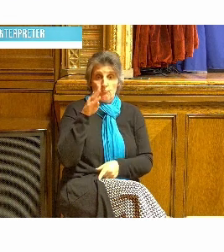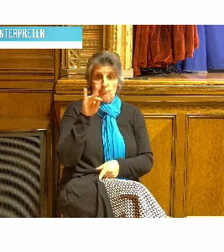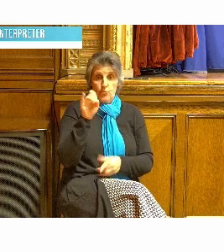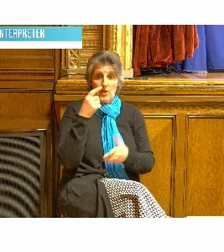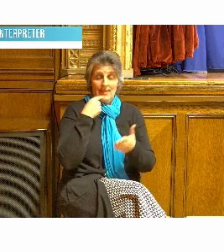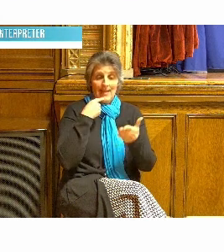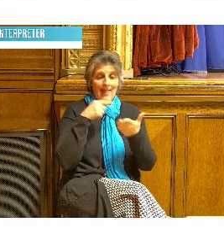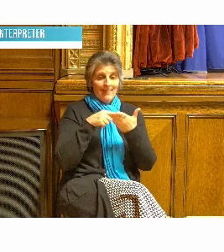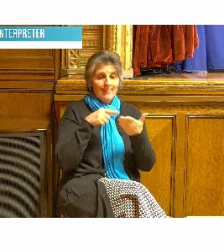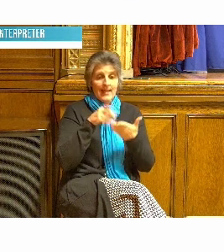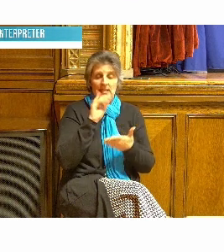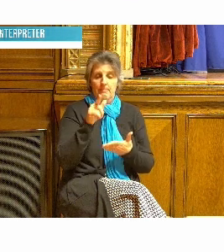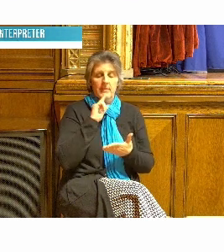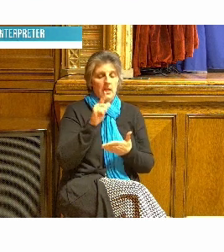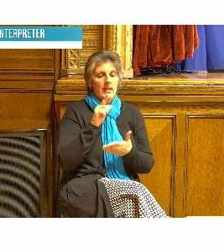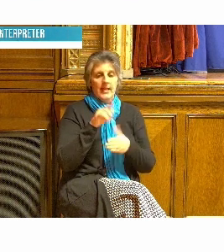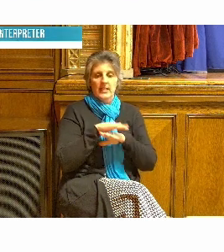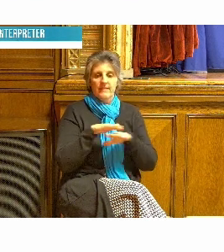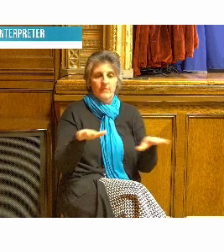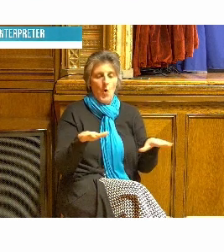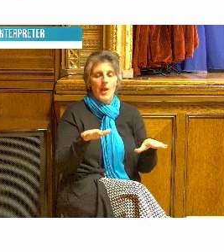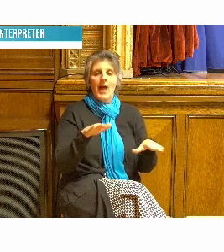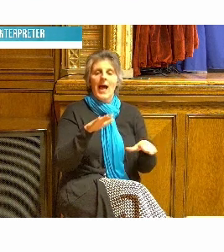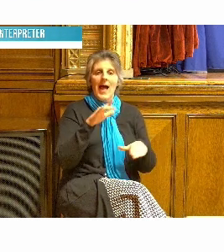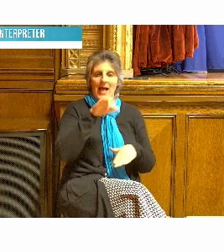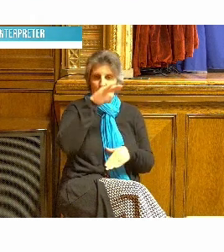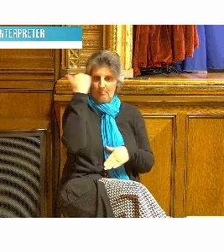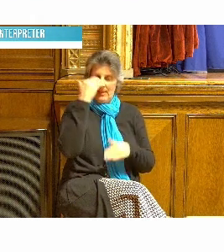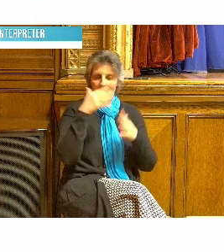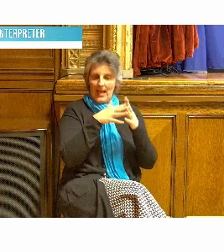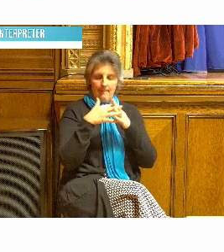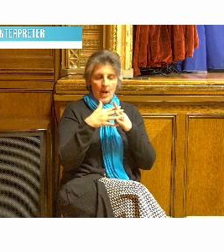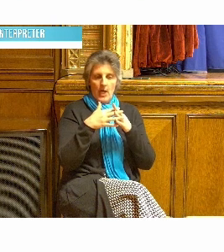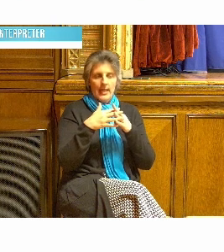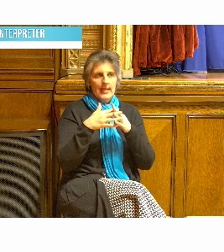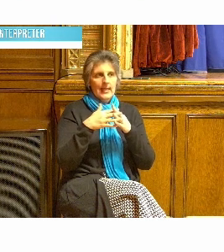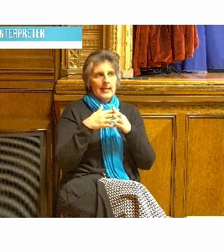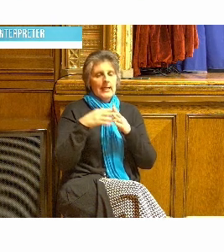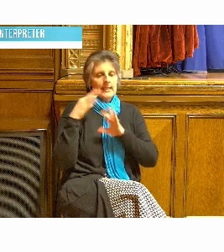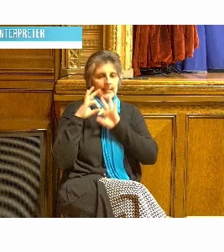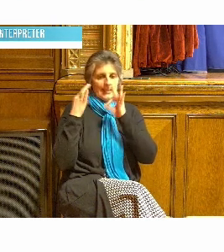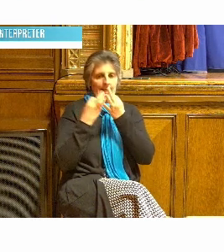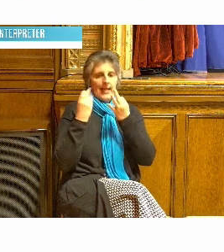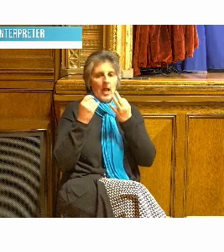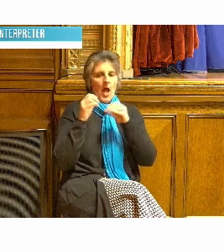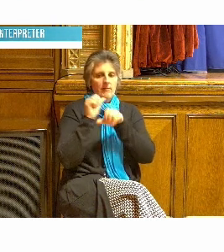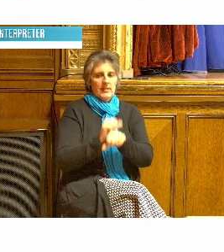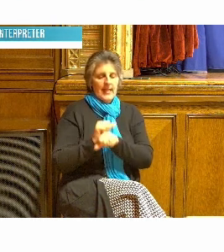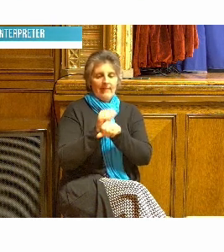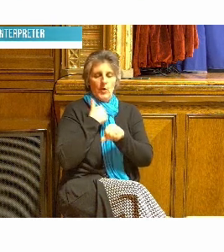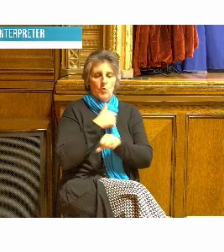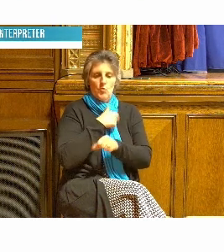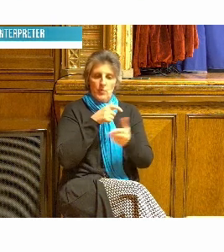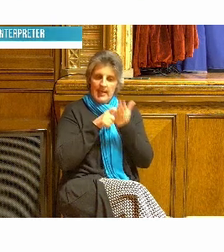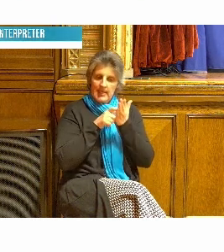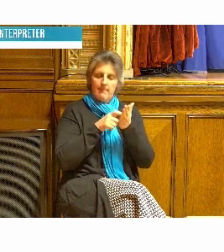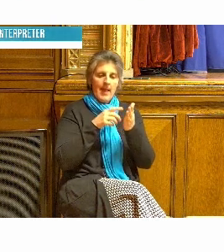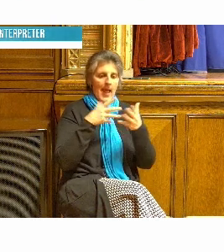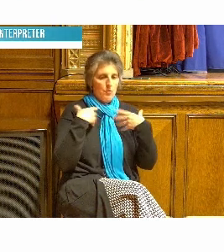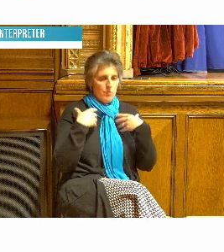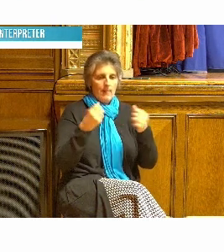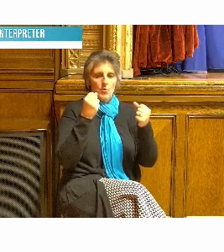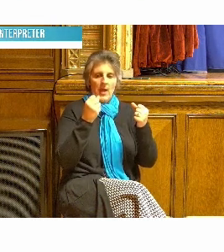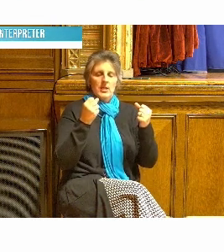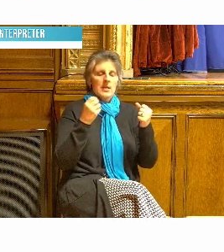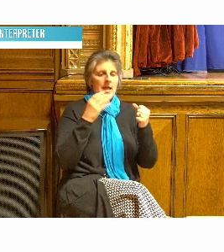this bill is flawed. As a Black American descendant of slavery, we demand reparations in the